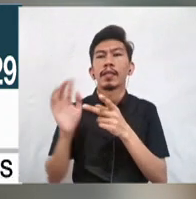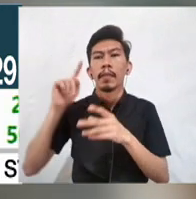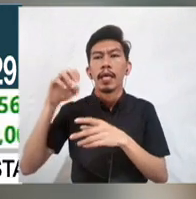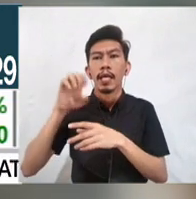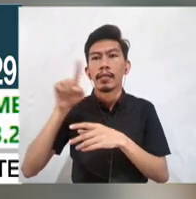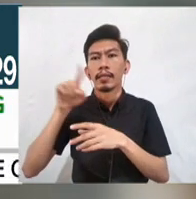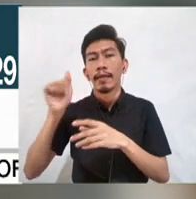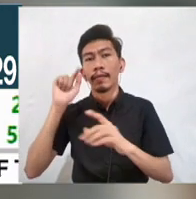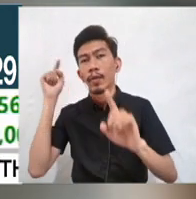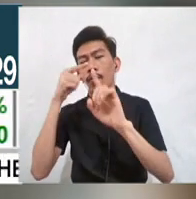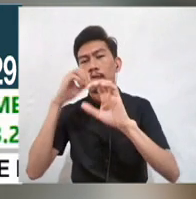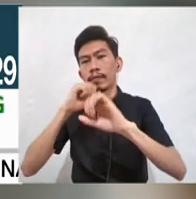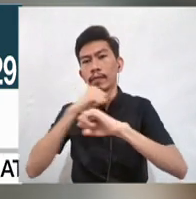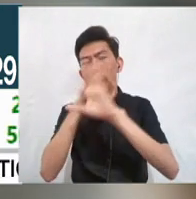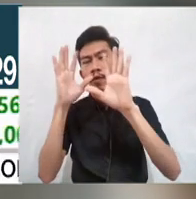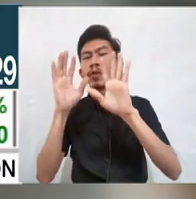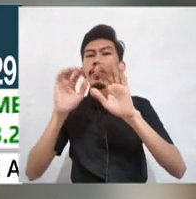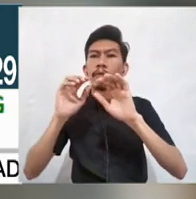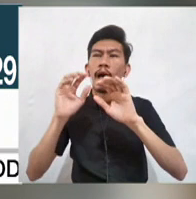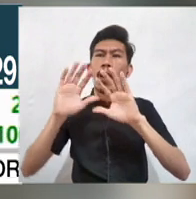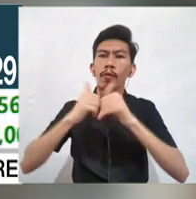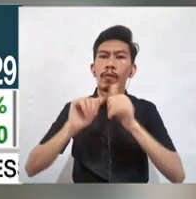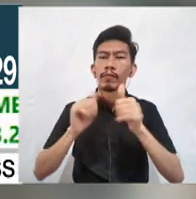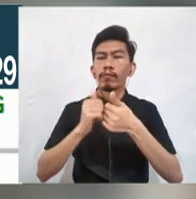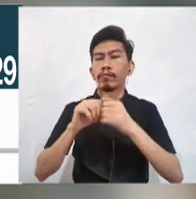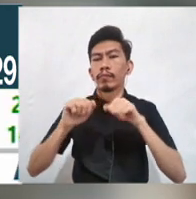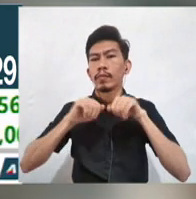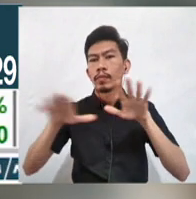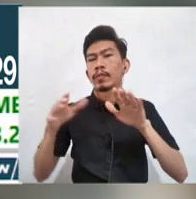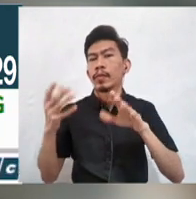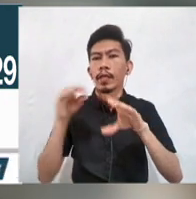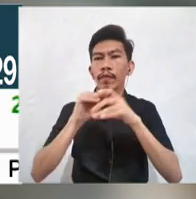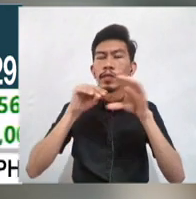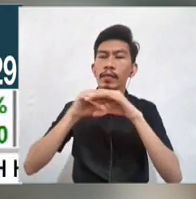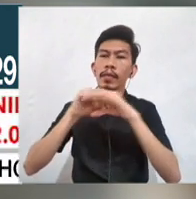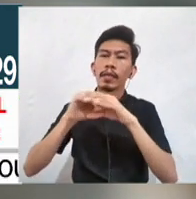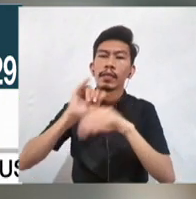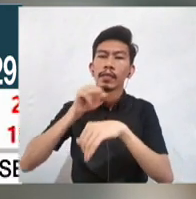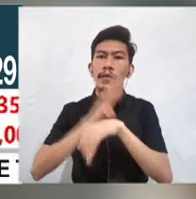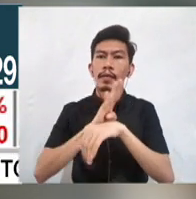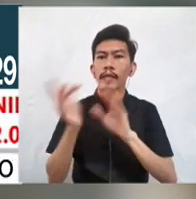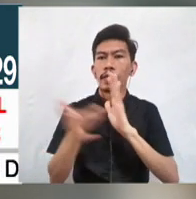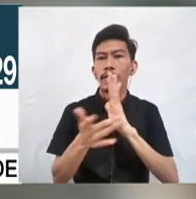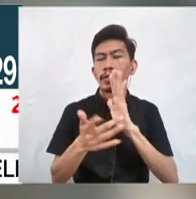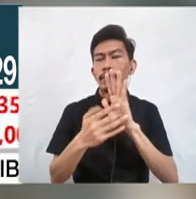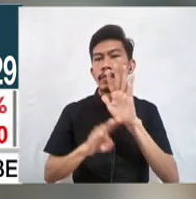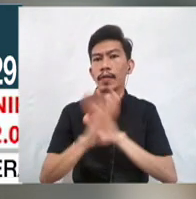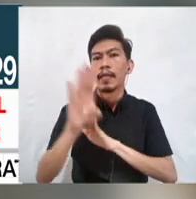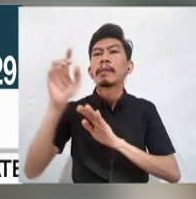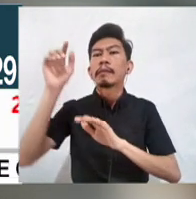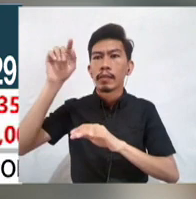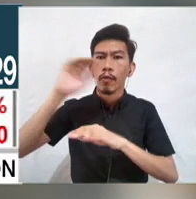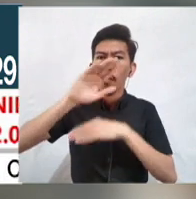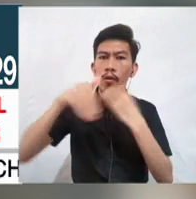in order to spread the investments, the jobs, mm-hmm. the technology, and attain total development. Mm-hmm. Every region in the